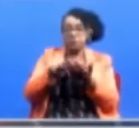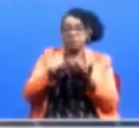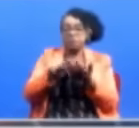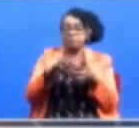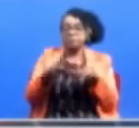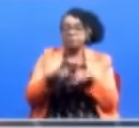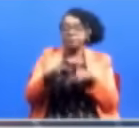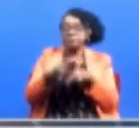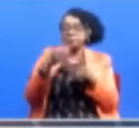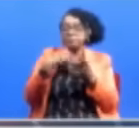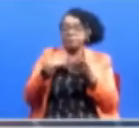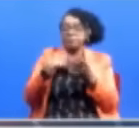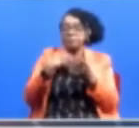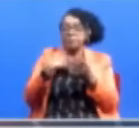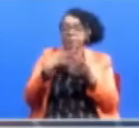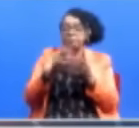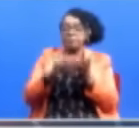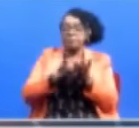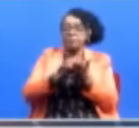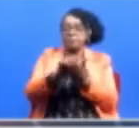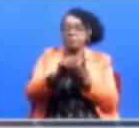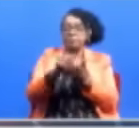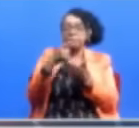Police have since established that